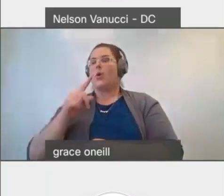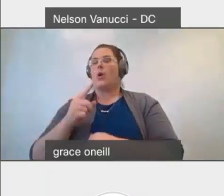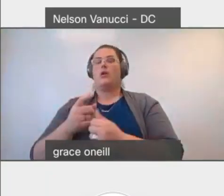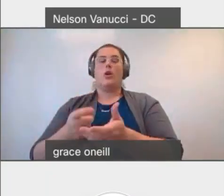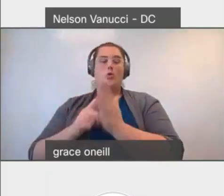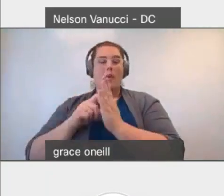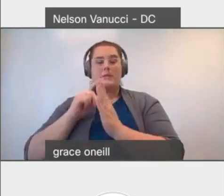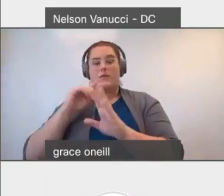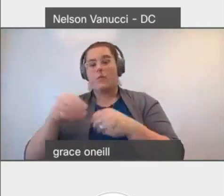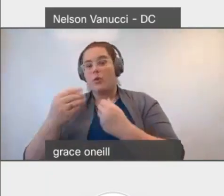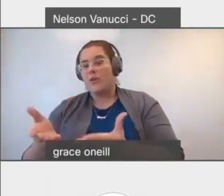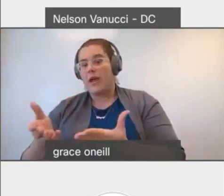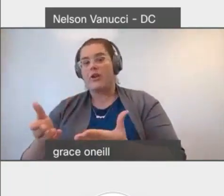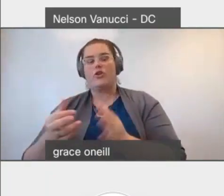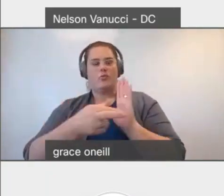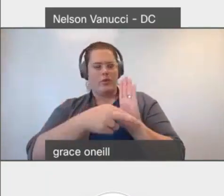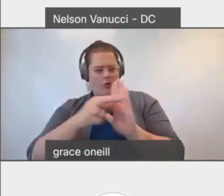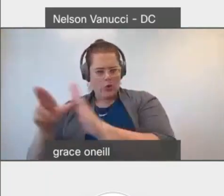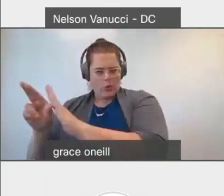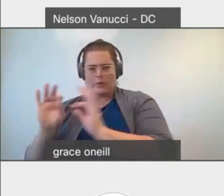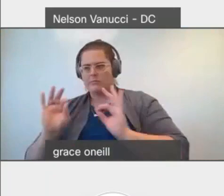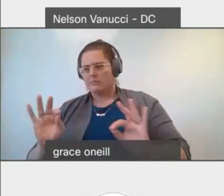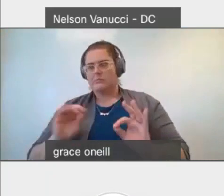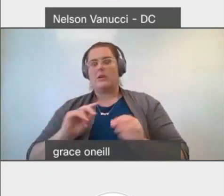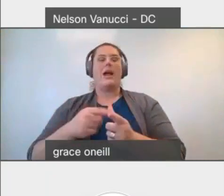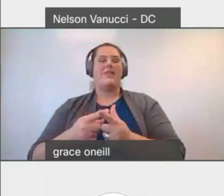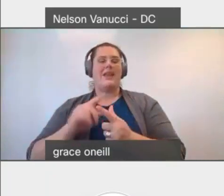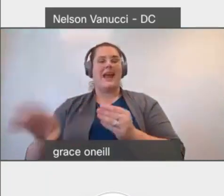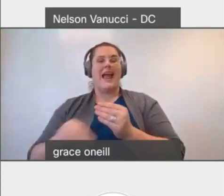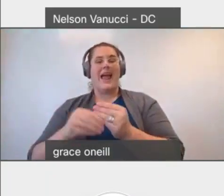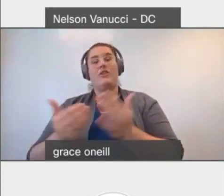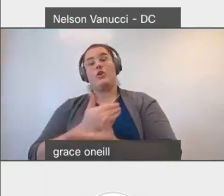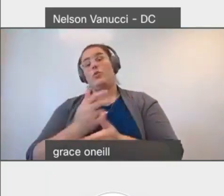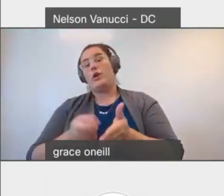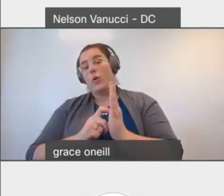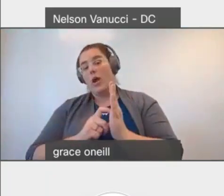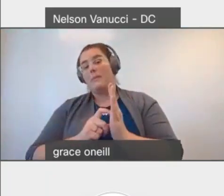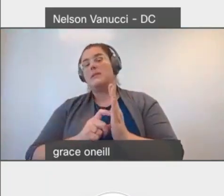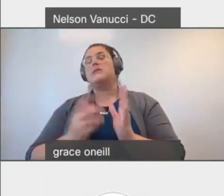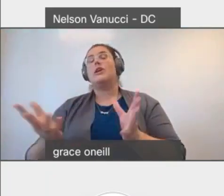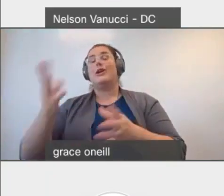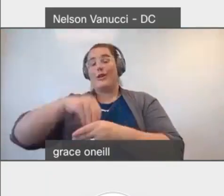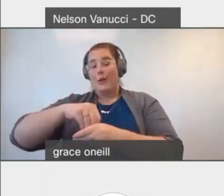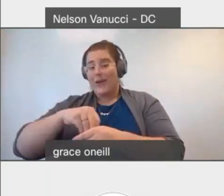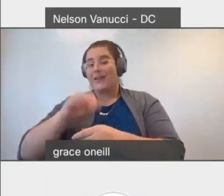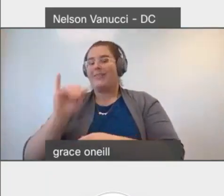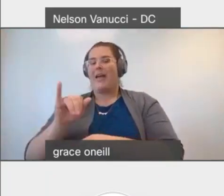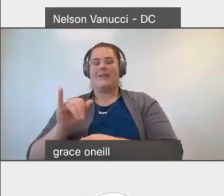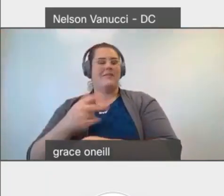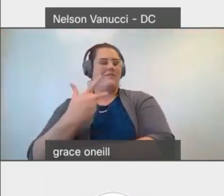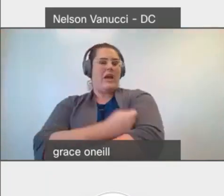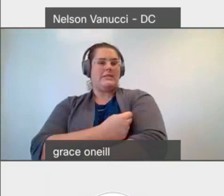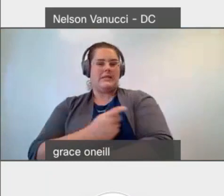for the provider and then add those new requirements, including this vaccine mandate, to